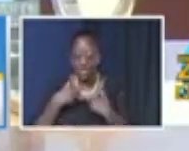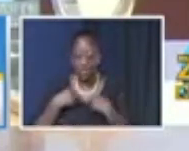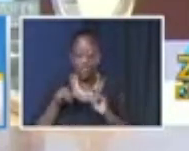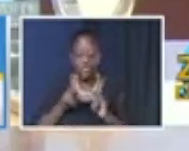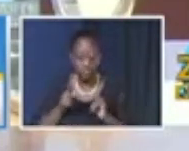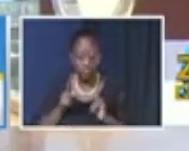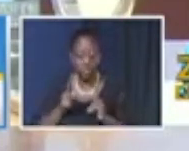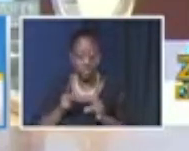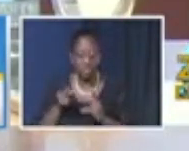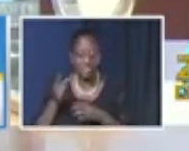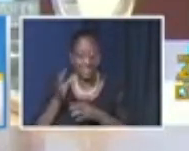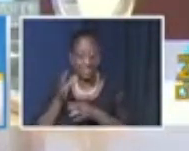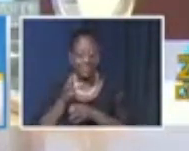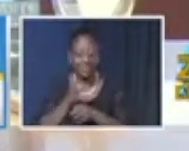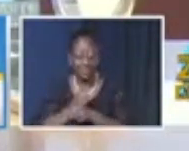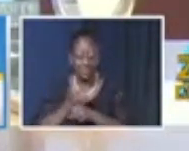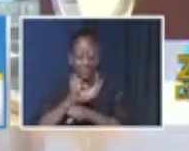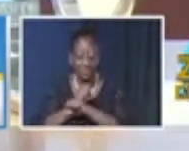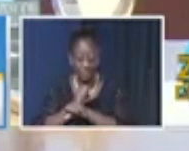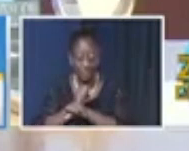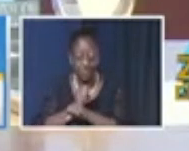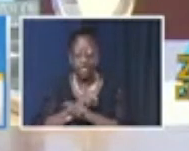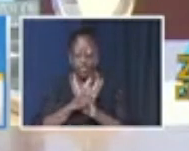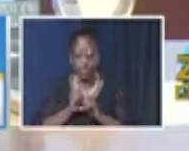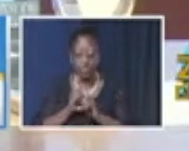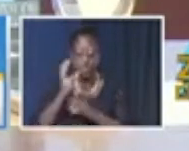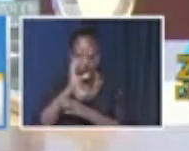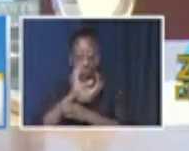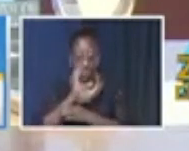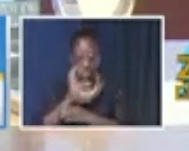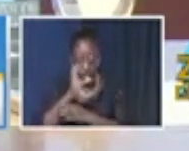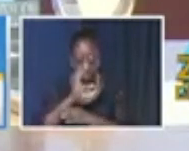following some significant lead in that matter.